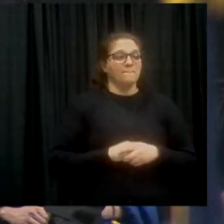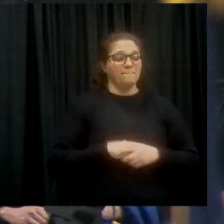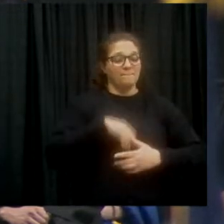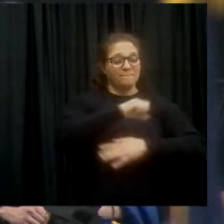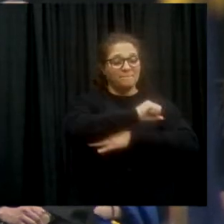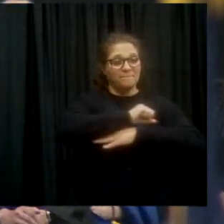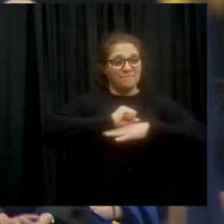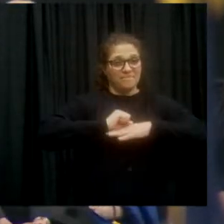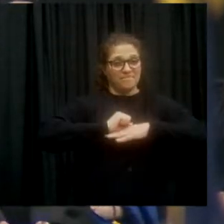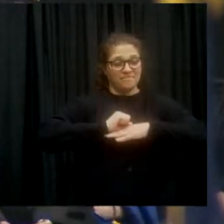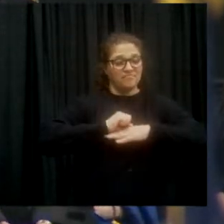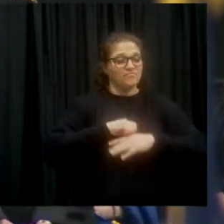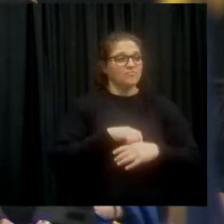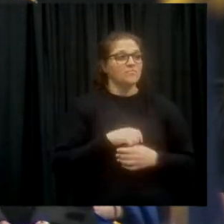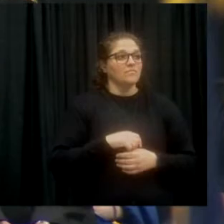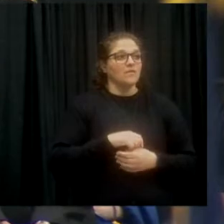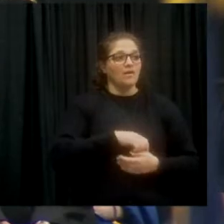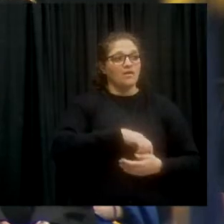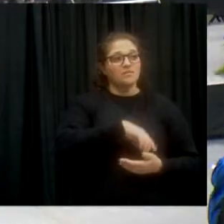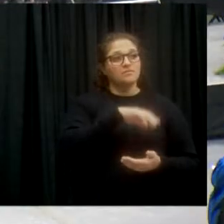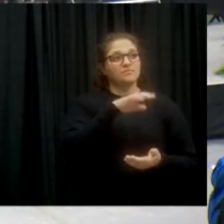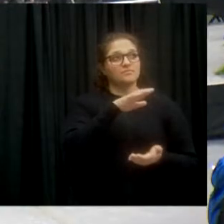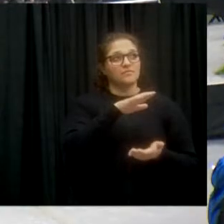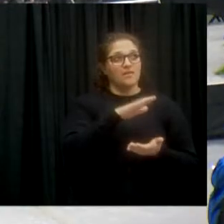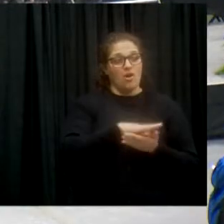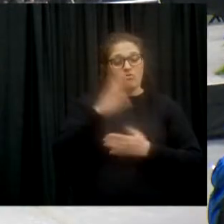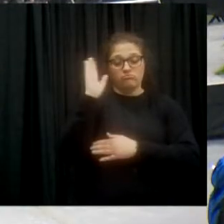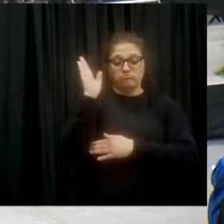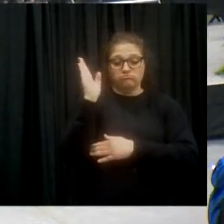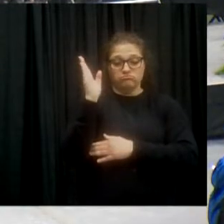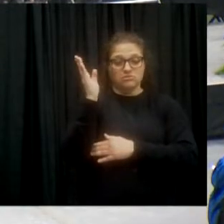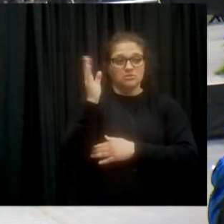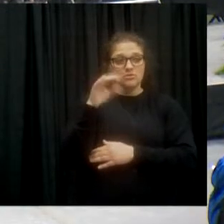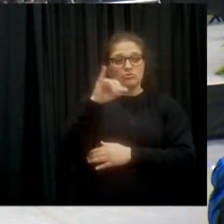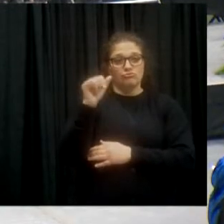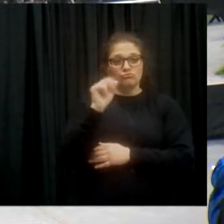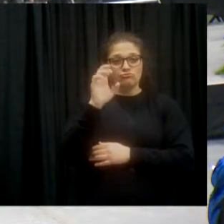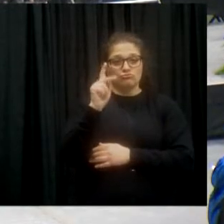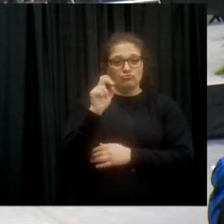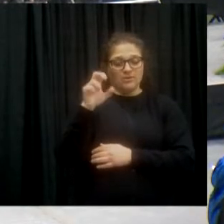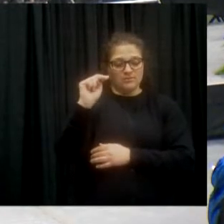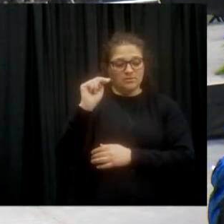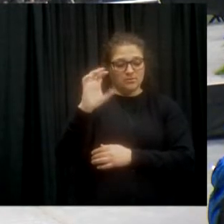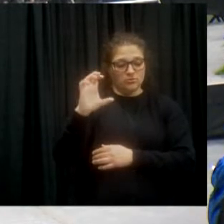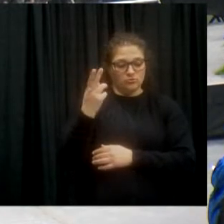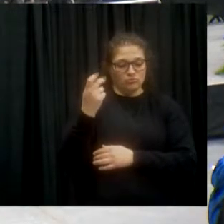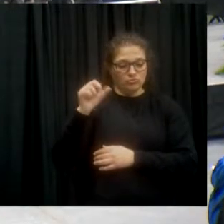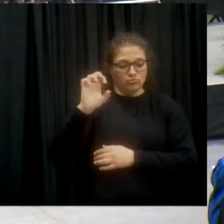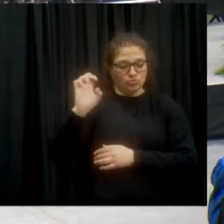stage. Our academic honor speakers, Jackson Church,